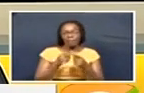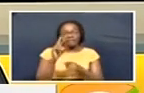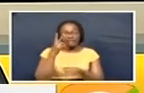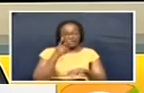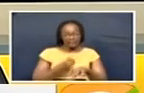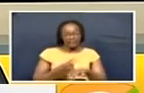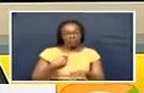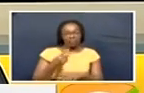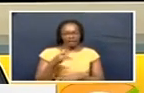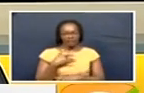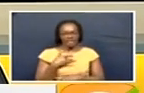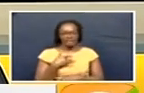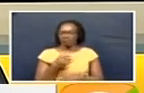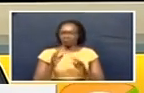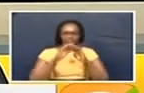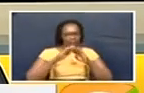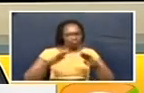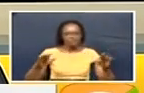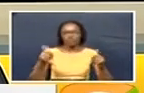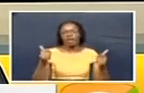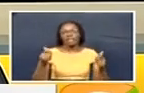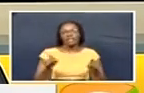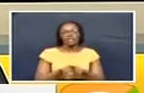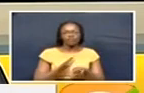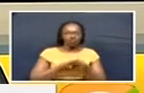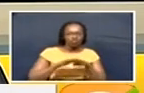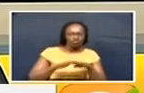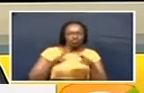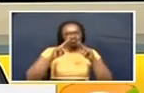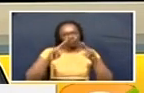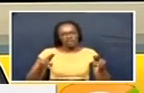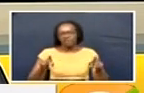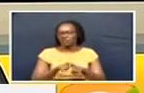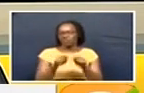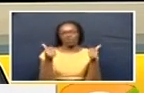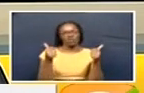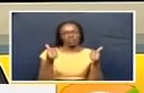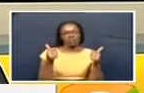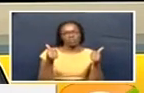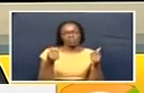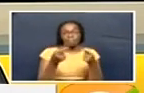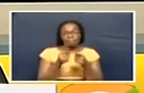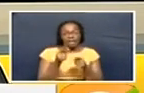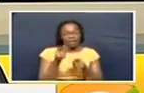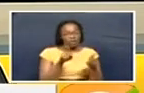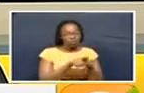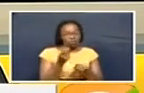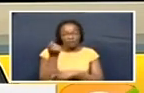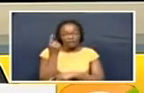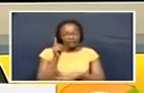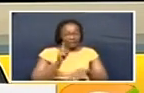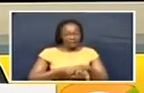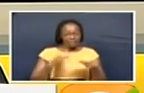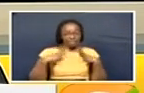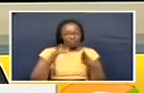was a lot smoother. It was, I guess, as good as they could have done it. Mm-hmm. But, I mean, I also understand that when those who